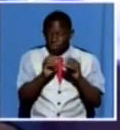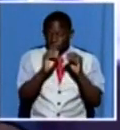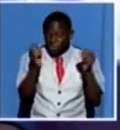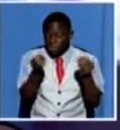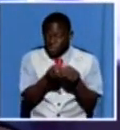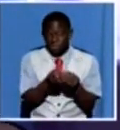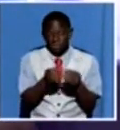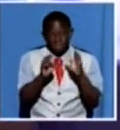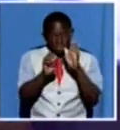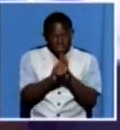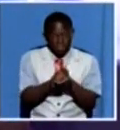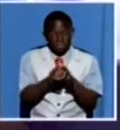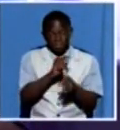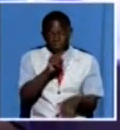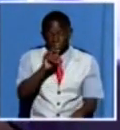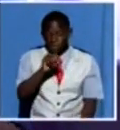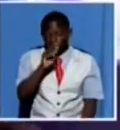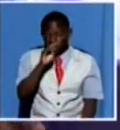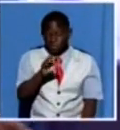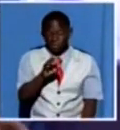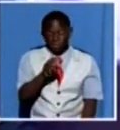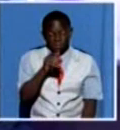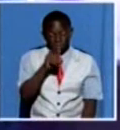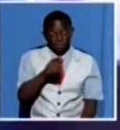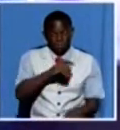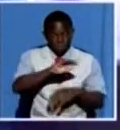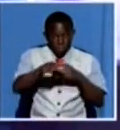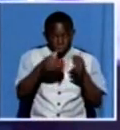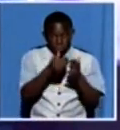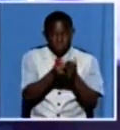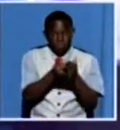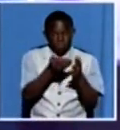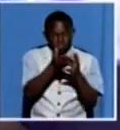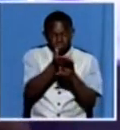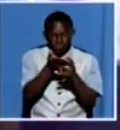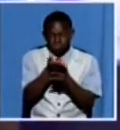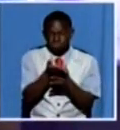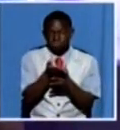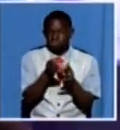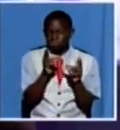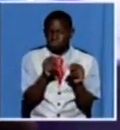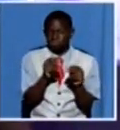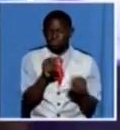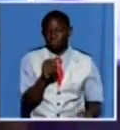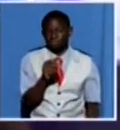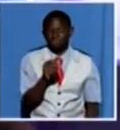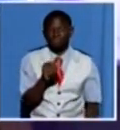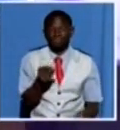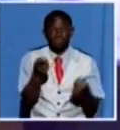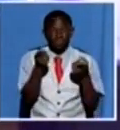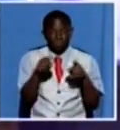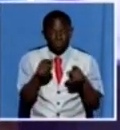sharing everything. You need to understand that during the negotiation period, you can't go and say, we are negotiating